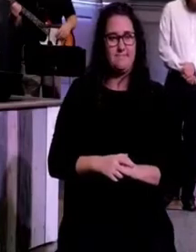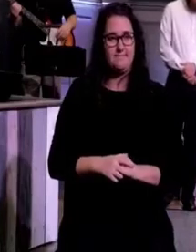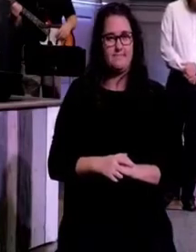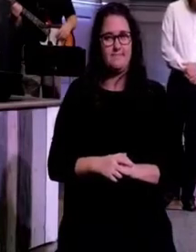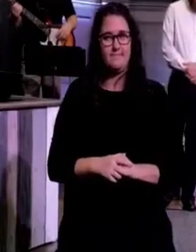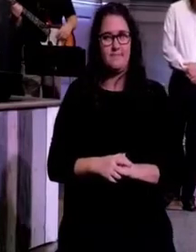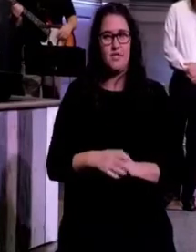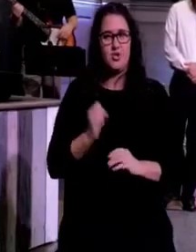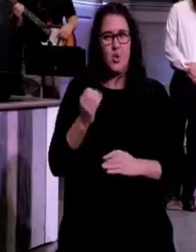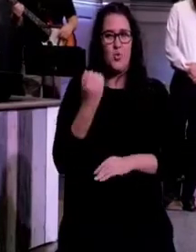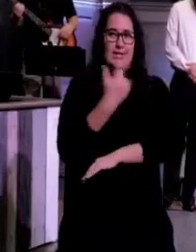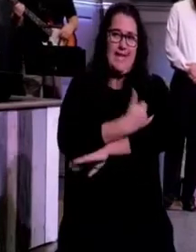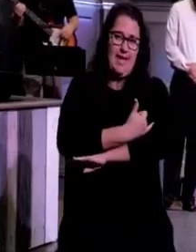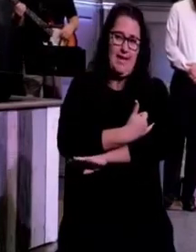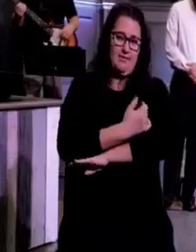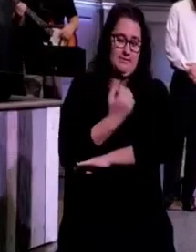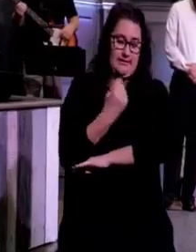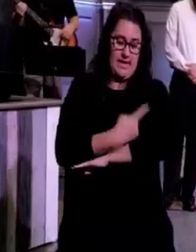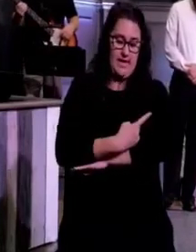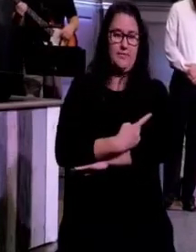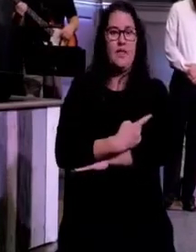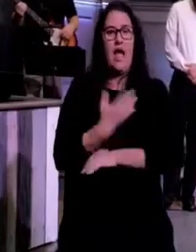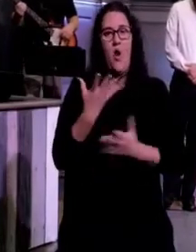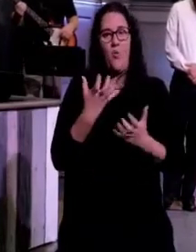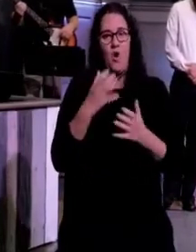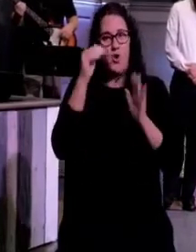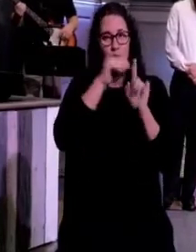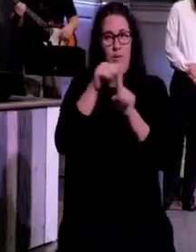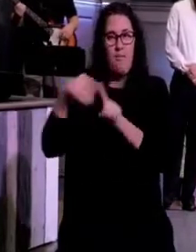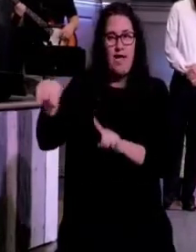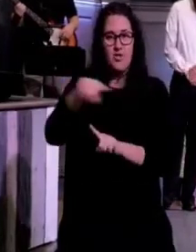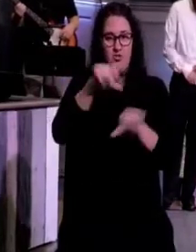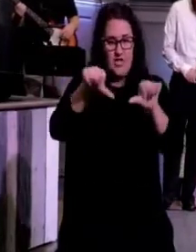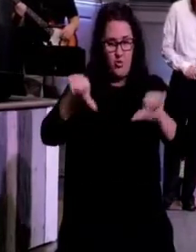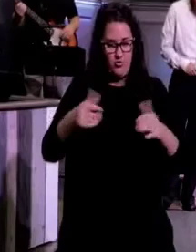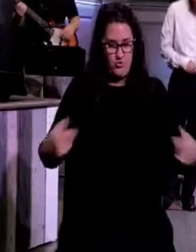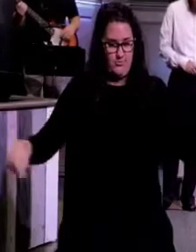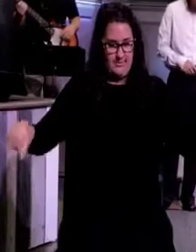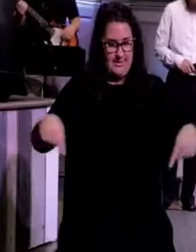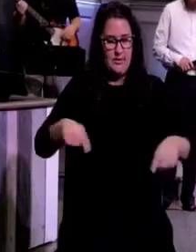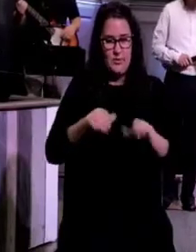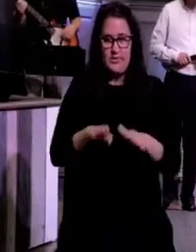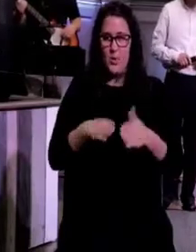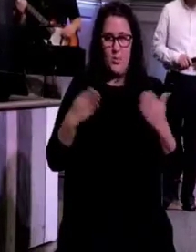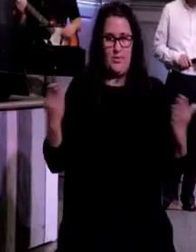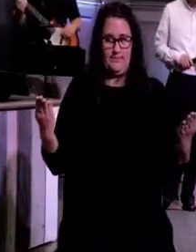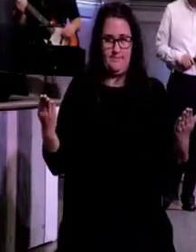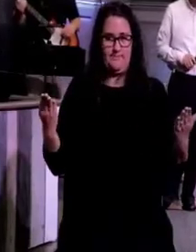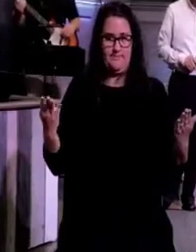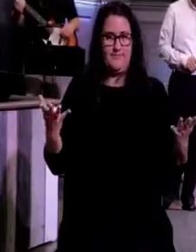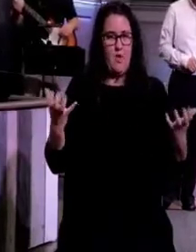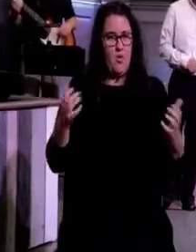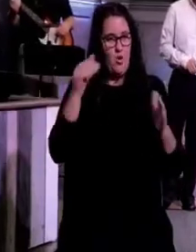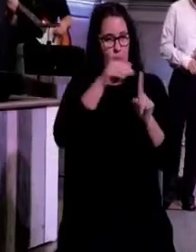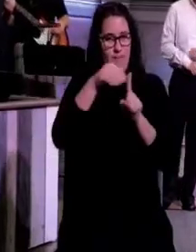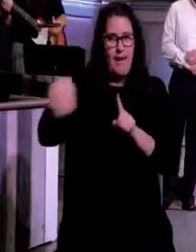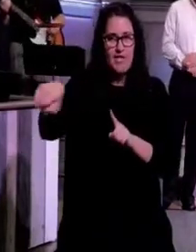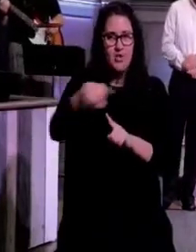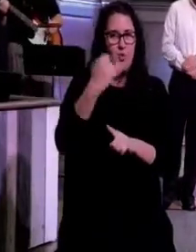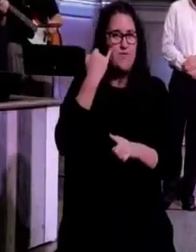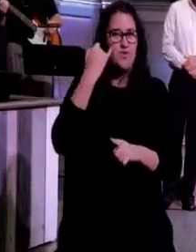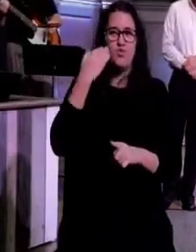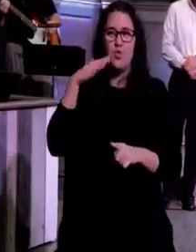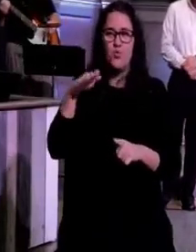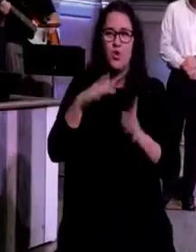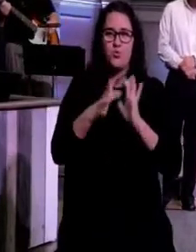So today, I wanted to remind you that the altar is open. I want to remind you that if you don't know Jesus